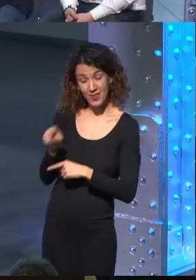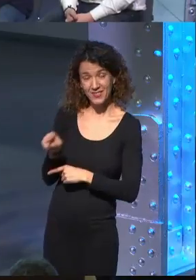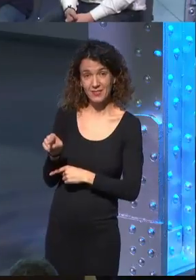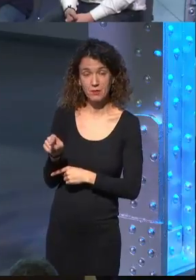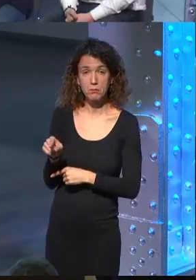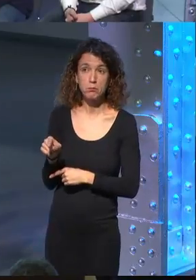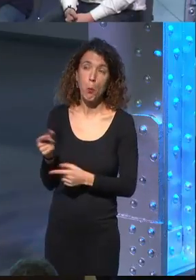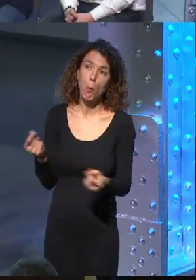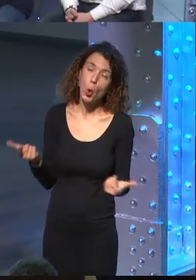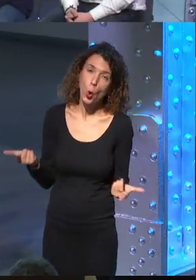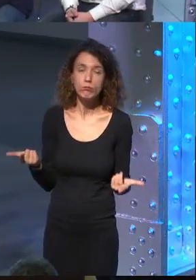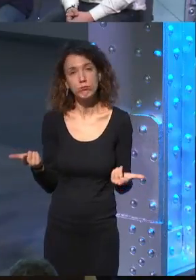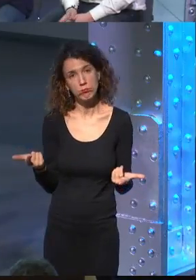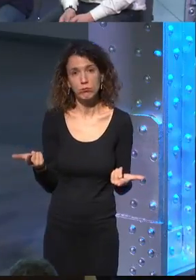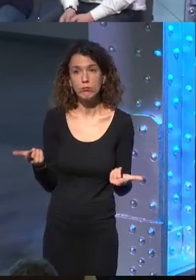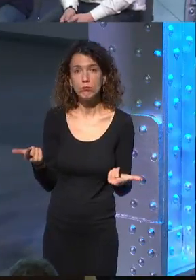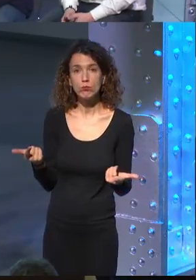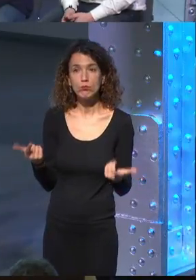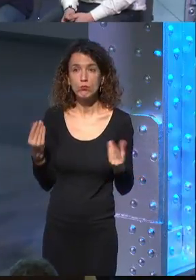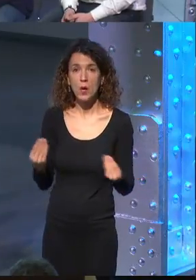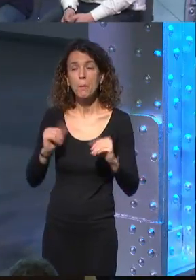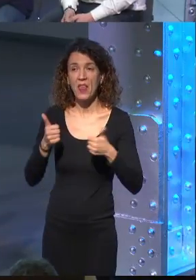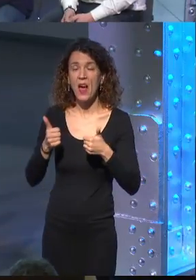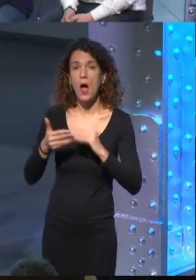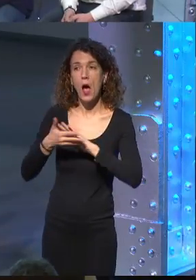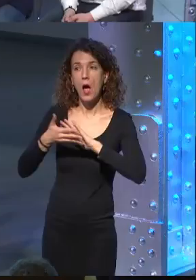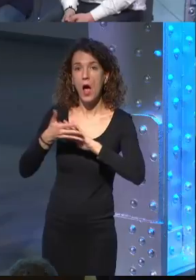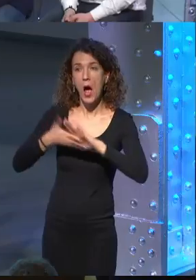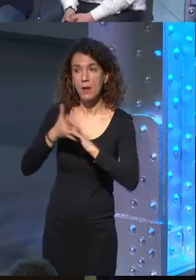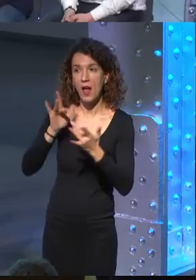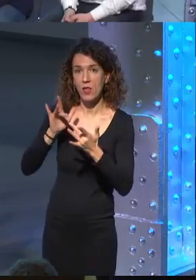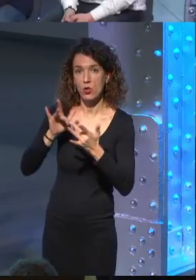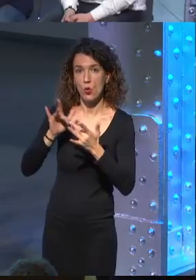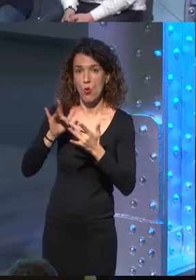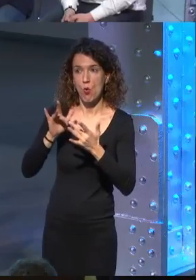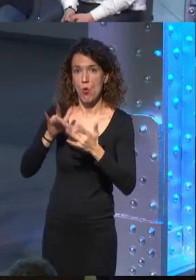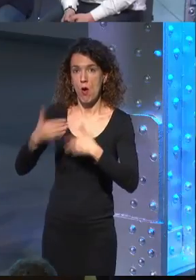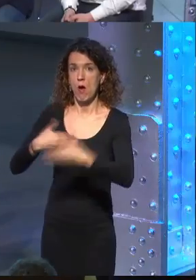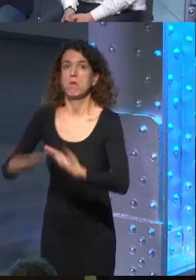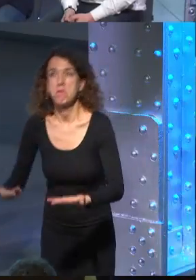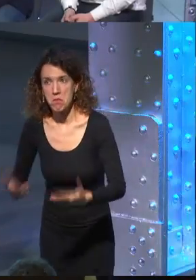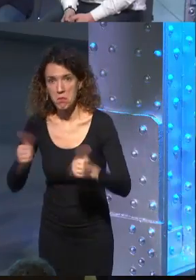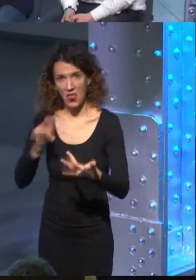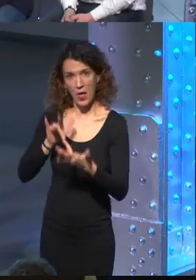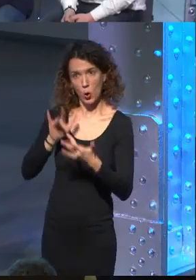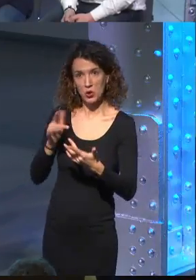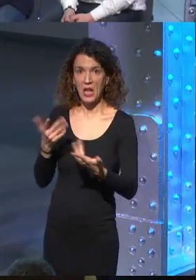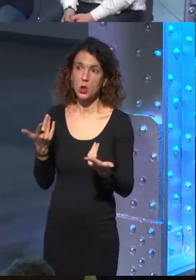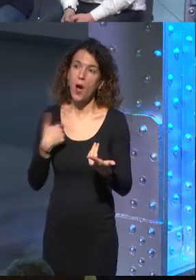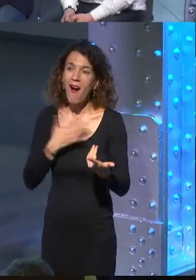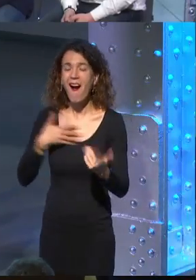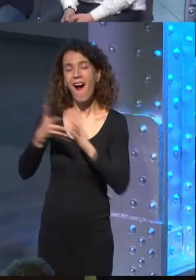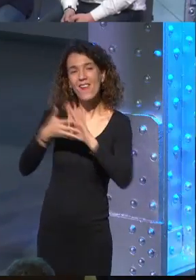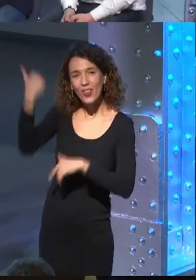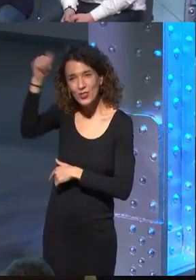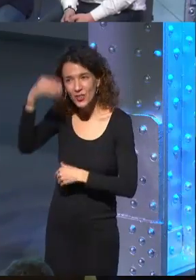private window, and it is a more developed way to meet someone. But it happens at